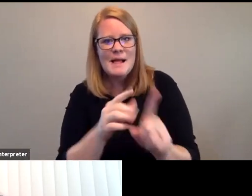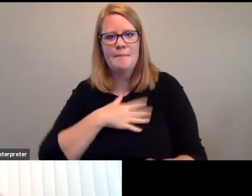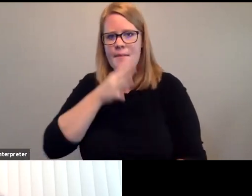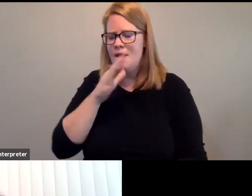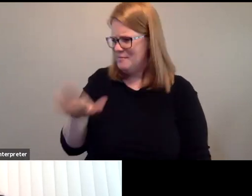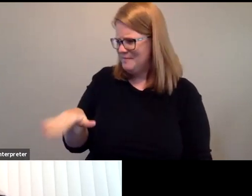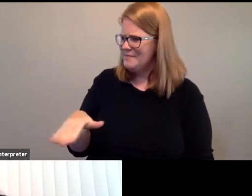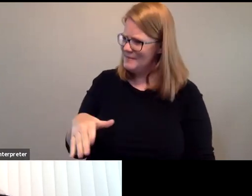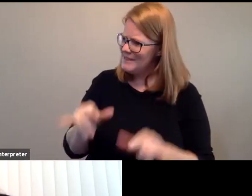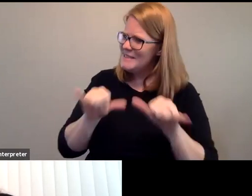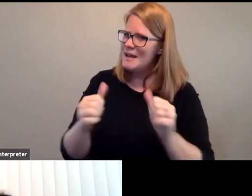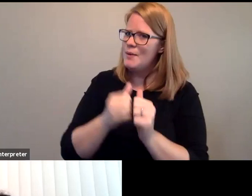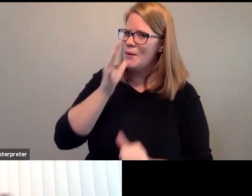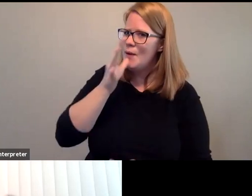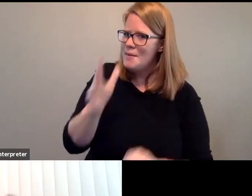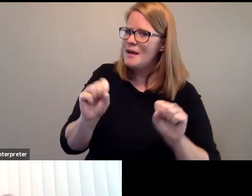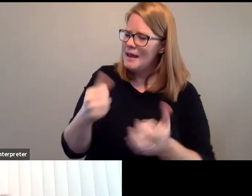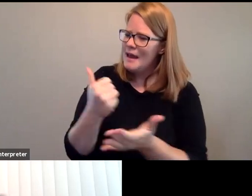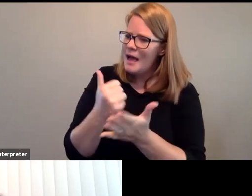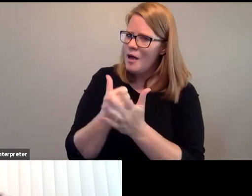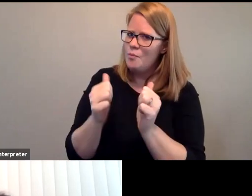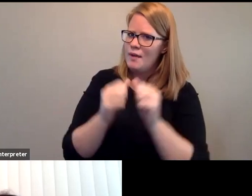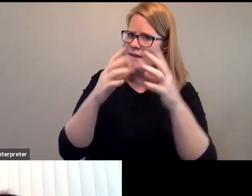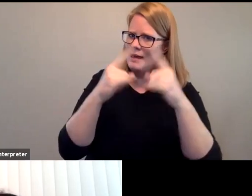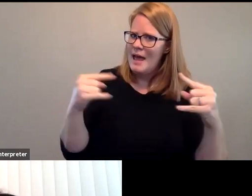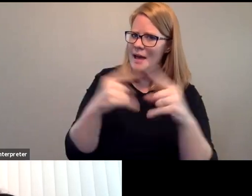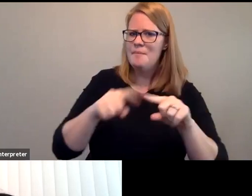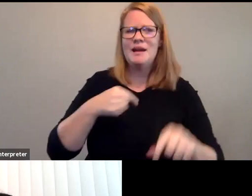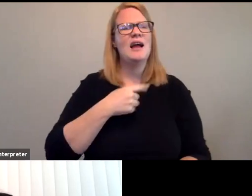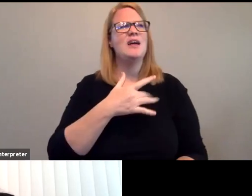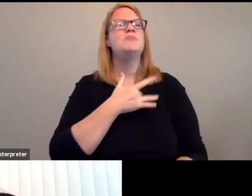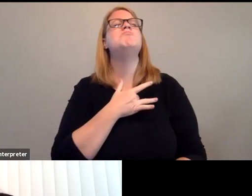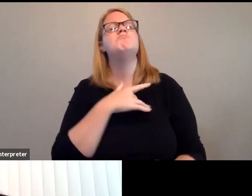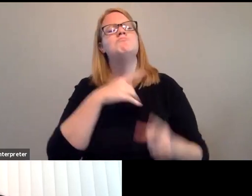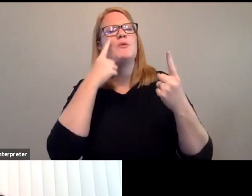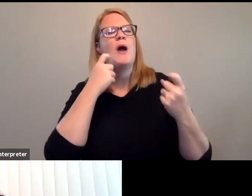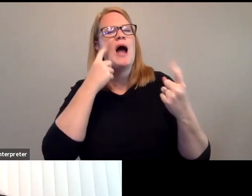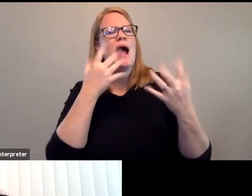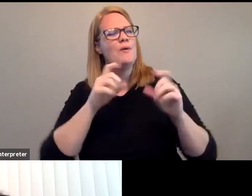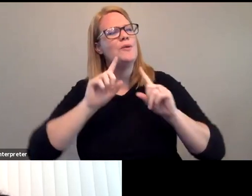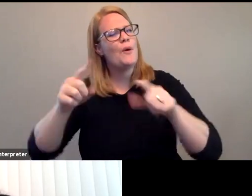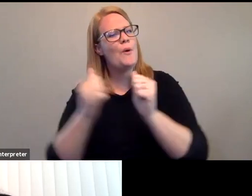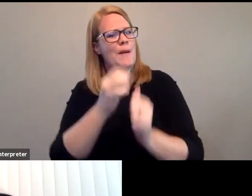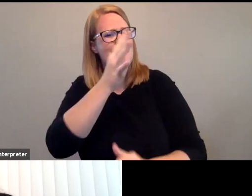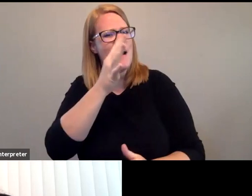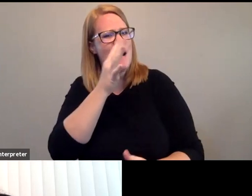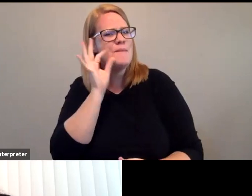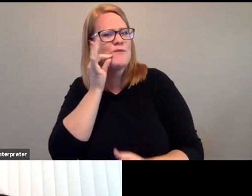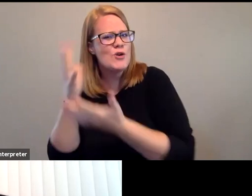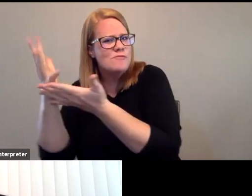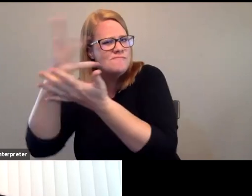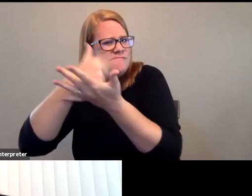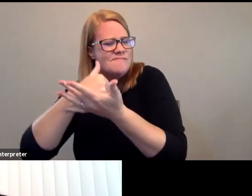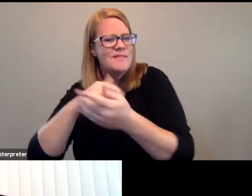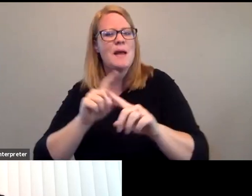you know, help her around the camp. And of course I was sad. I started crying because I wanted to go with her, but you know, she walked off and went to go